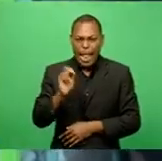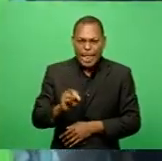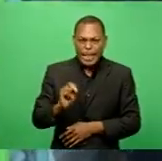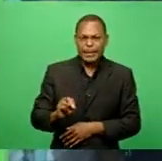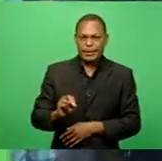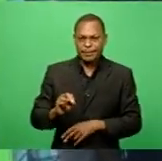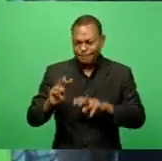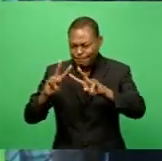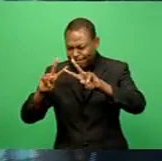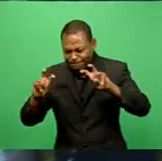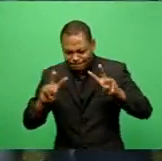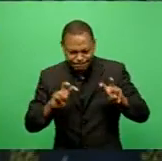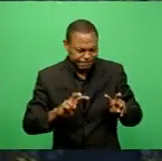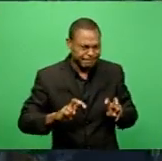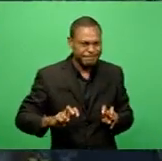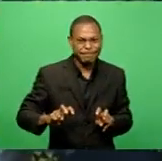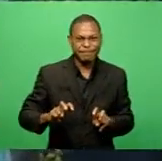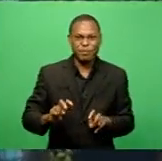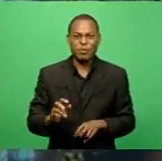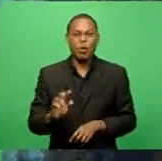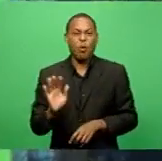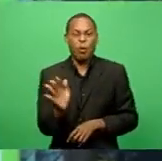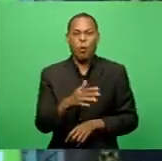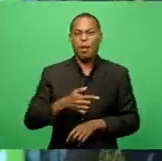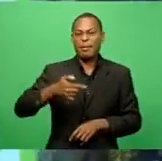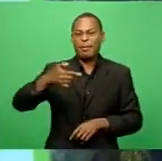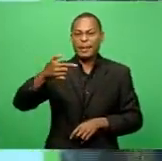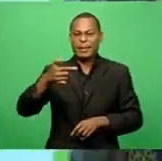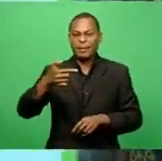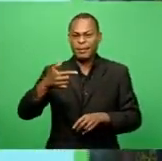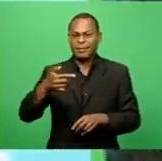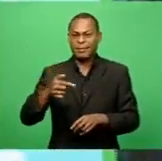comes under the Tikina of Wainunu and the settlements of